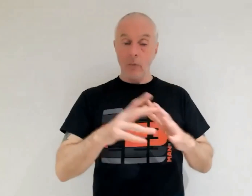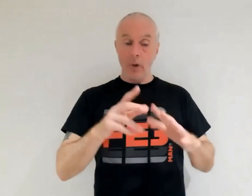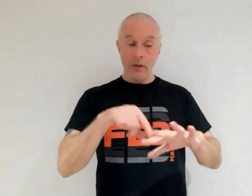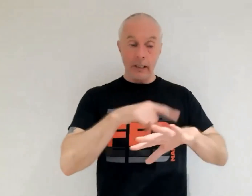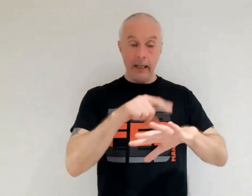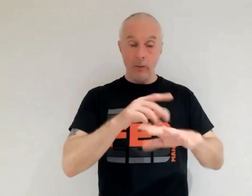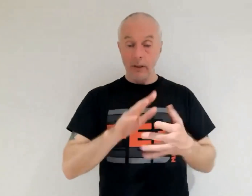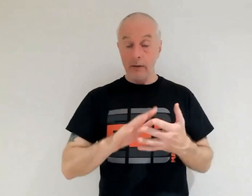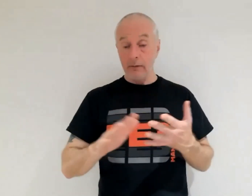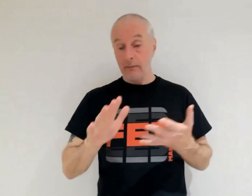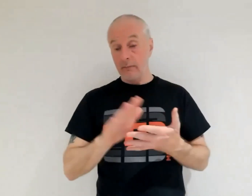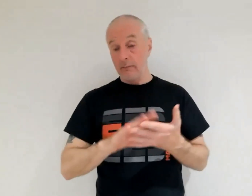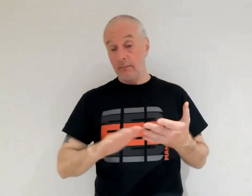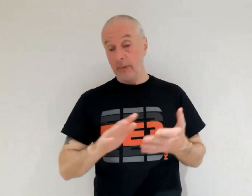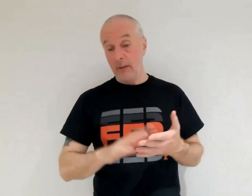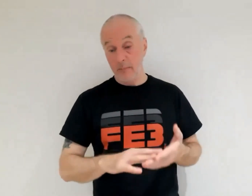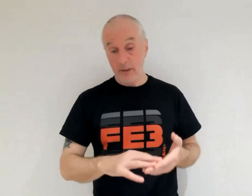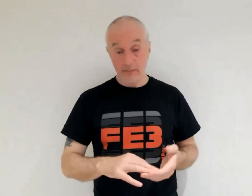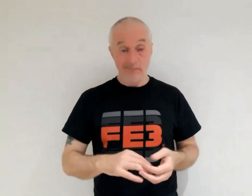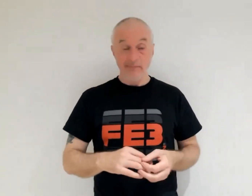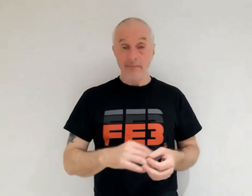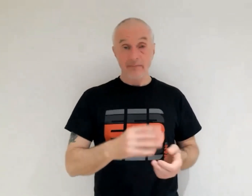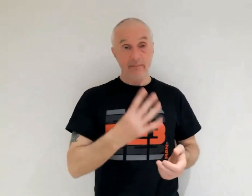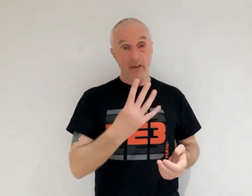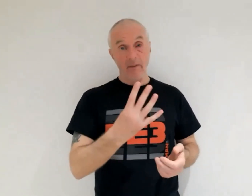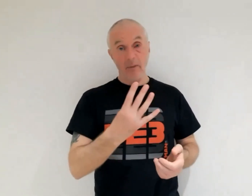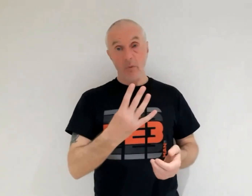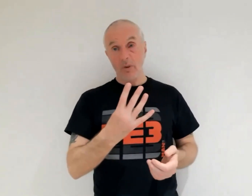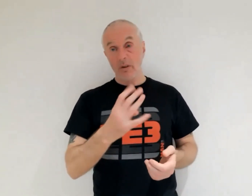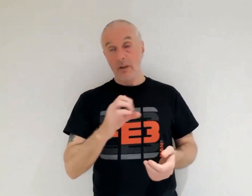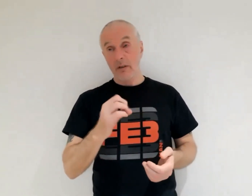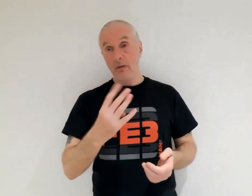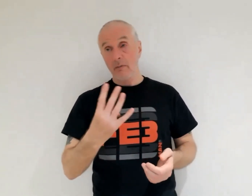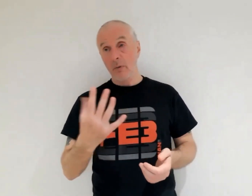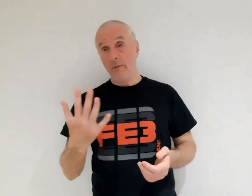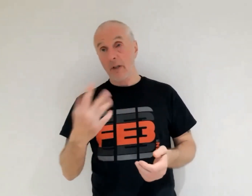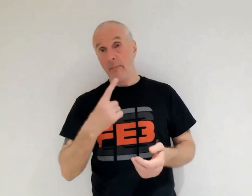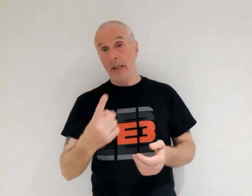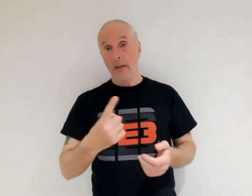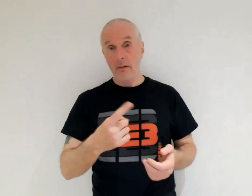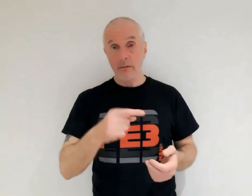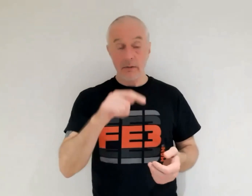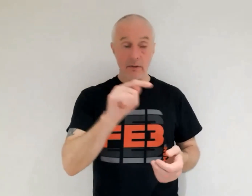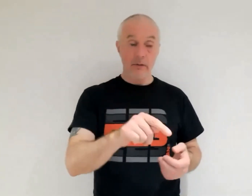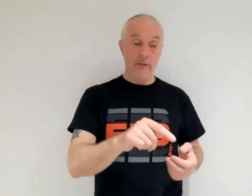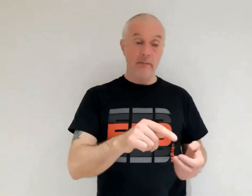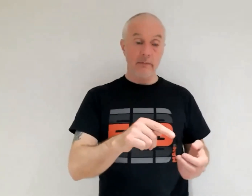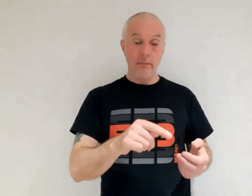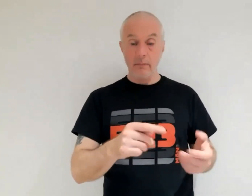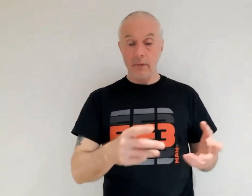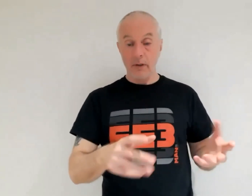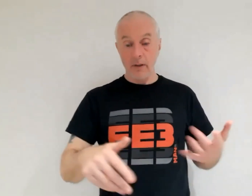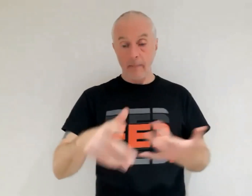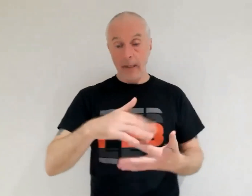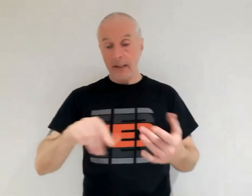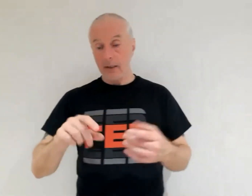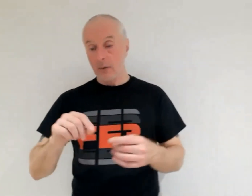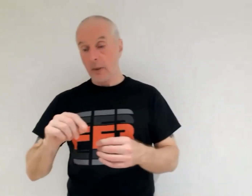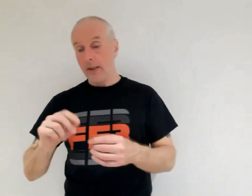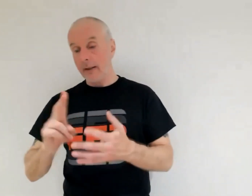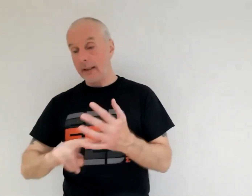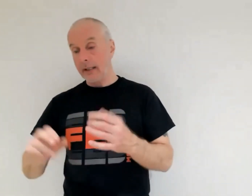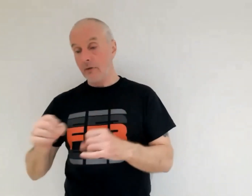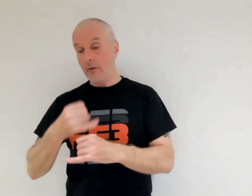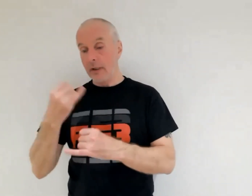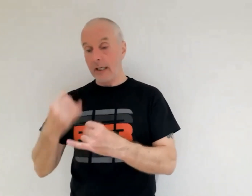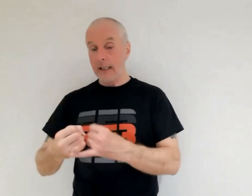like £45 a megawatt hour for the reformation with natural gas CCS. That means